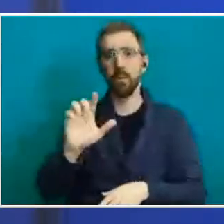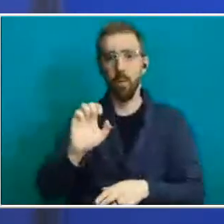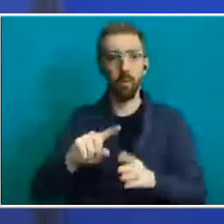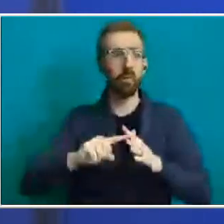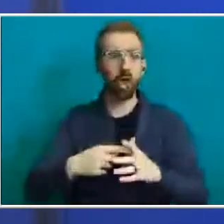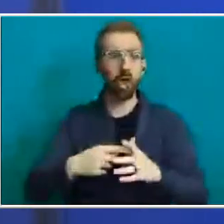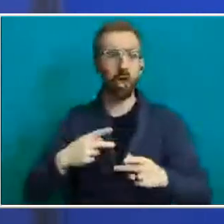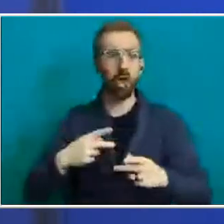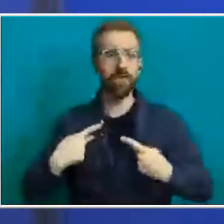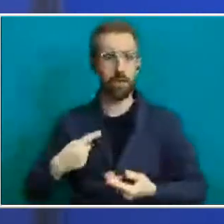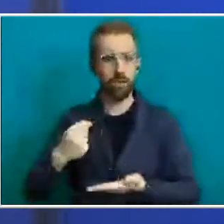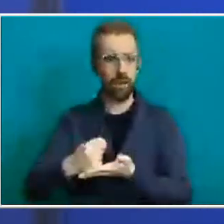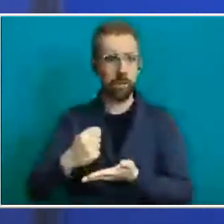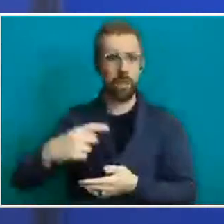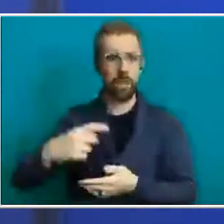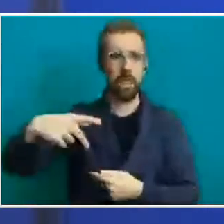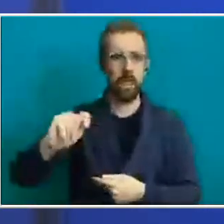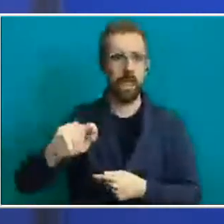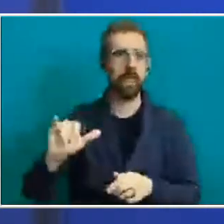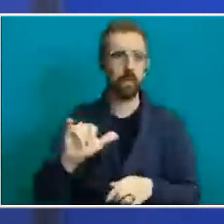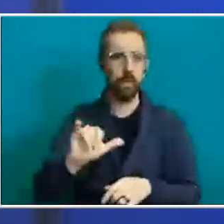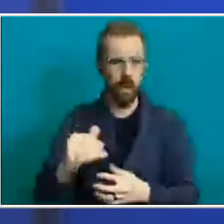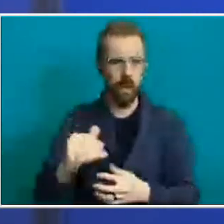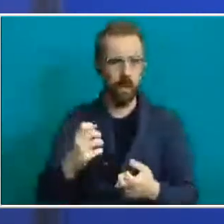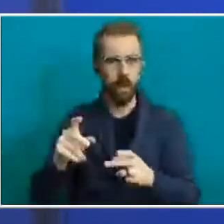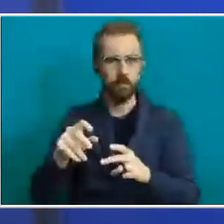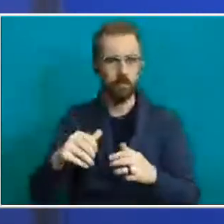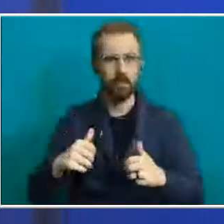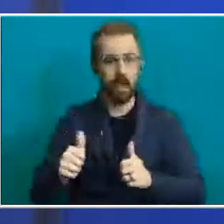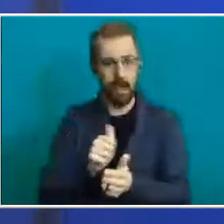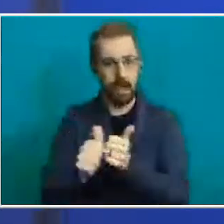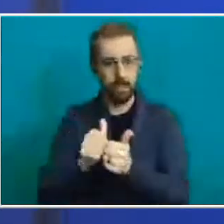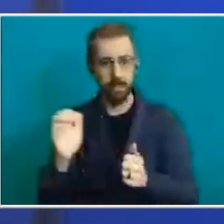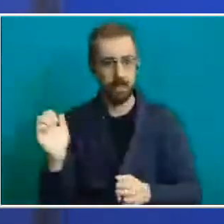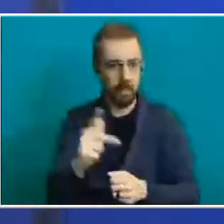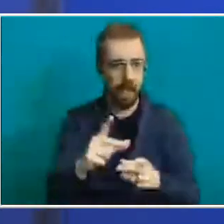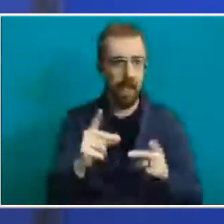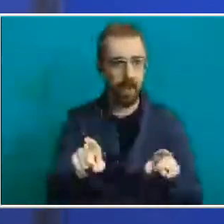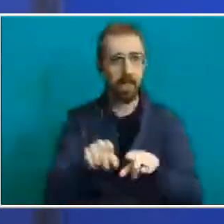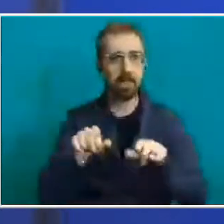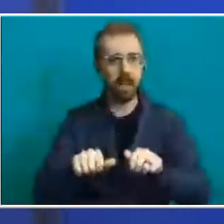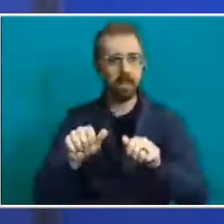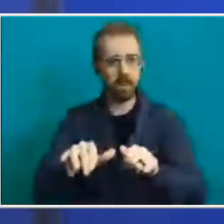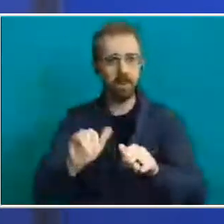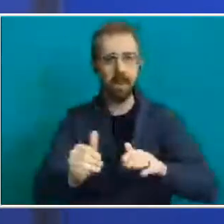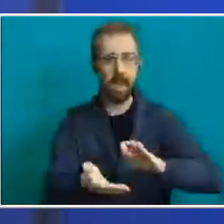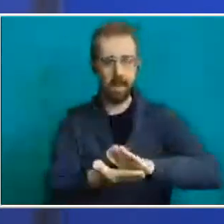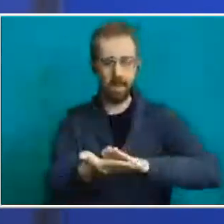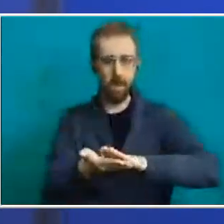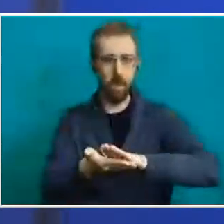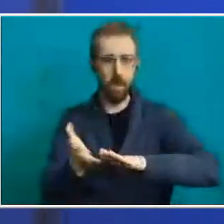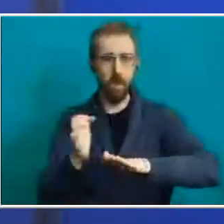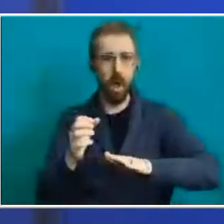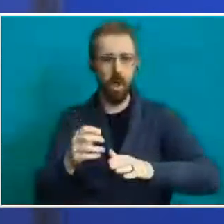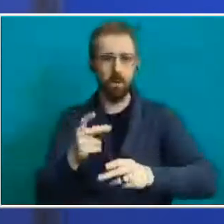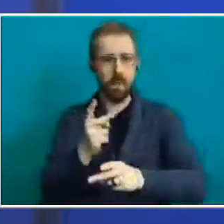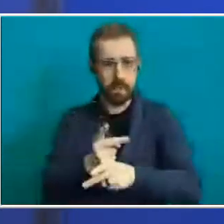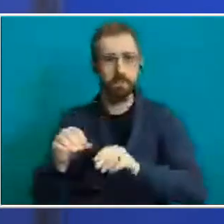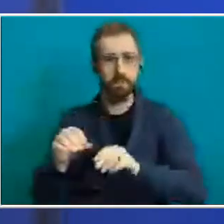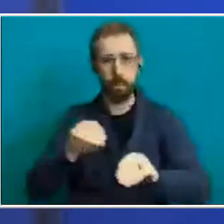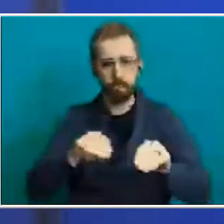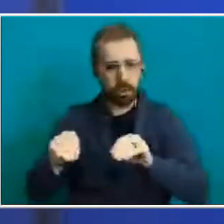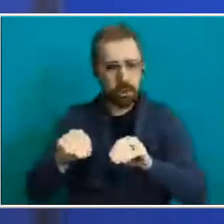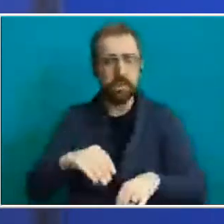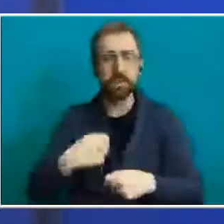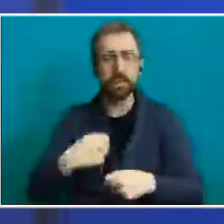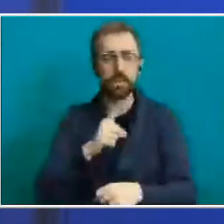get these athletes back as quickly as possible. So we need to strengthen that lower extremity. We want to work on her range of motion and make sure that we don't develop any stiffness, which is